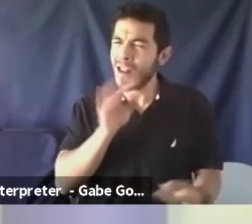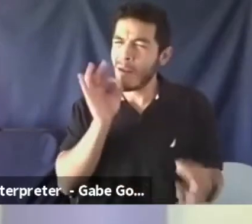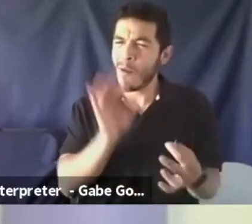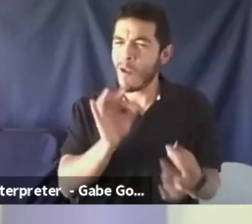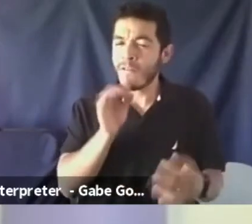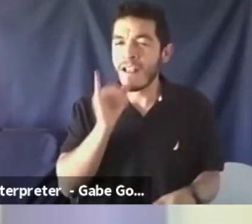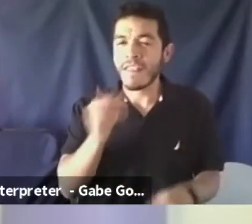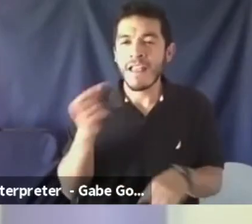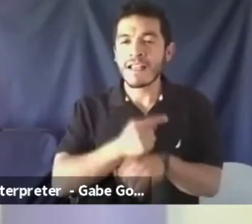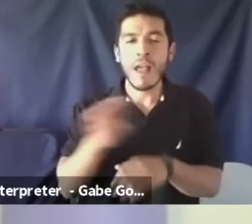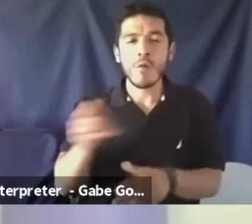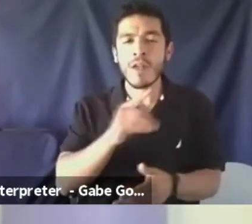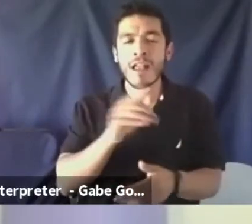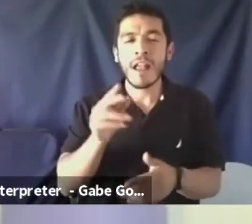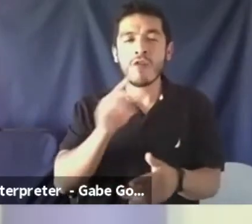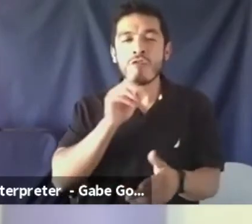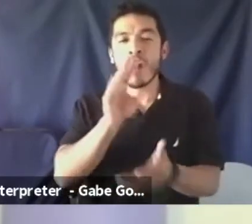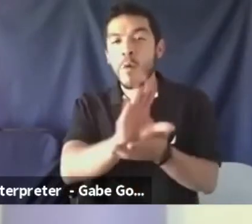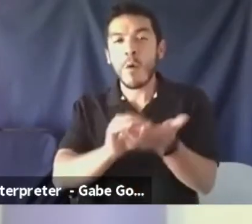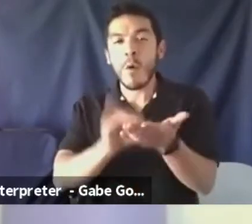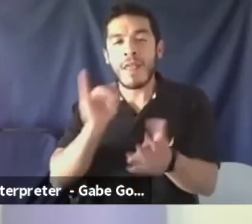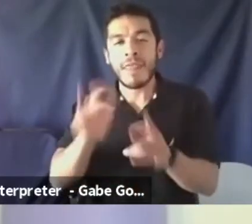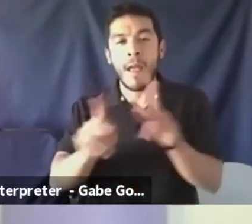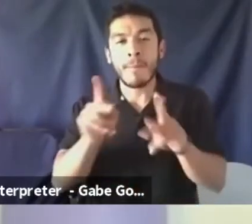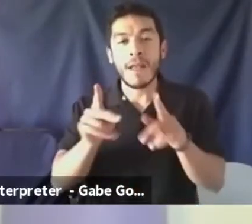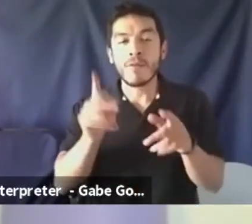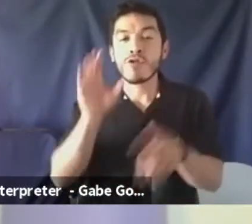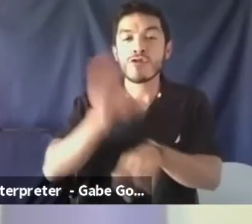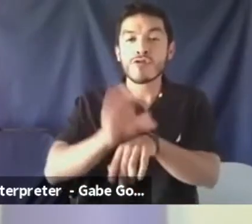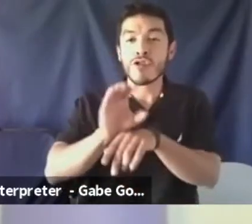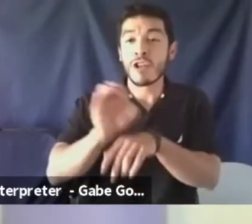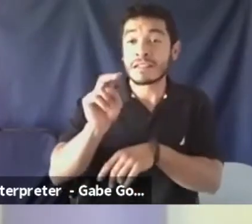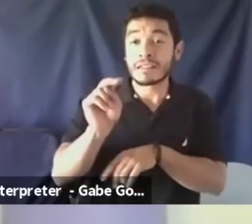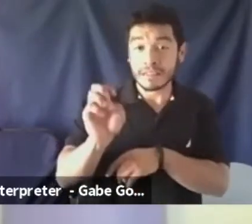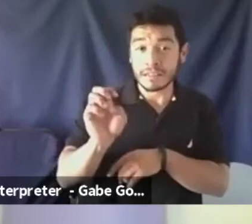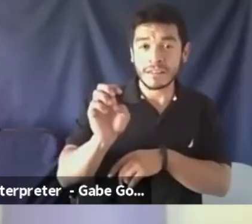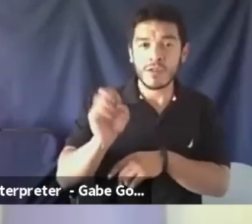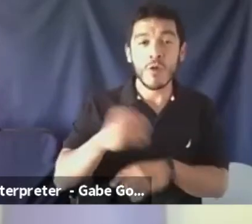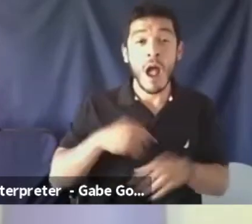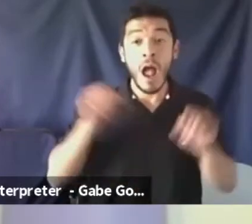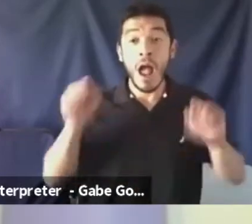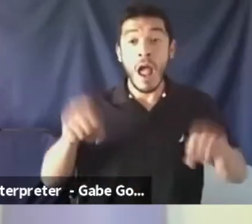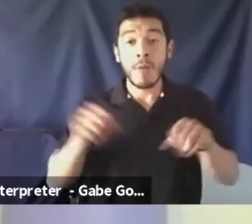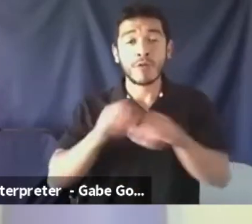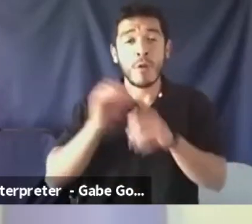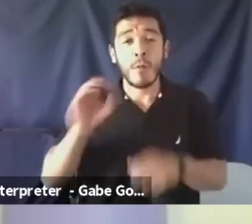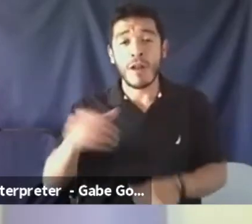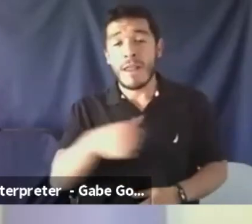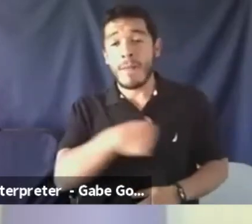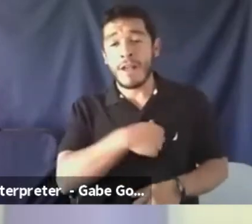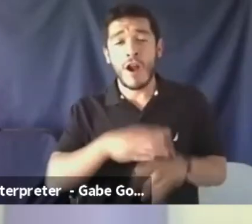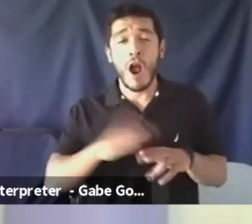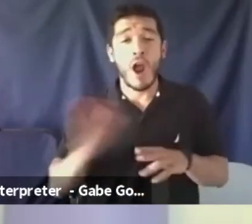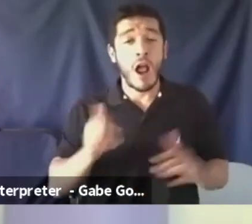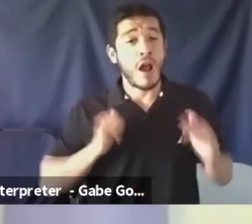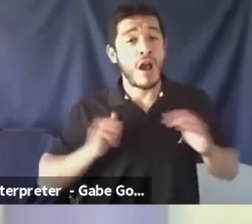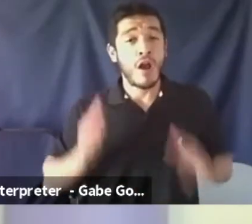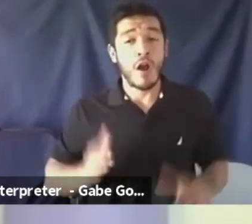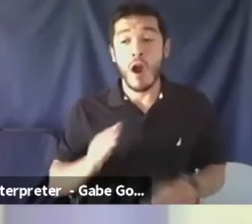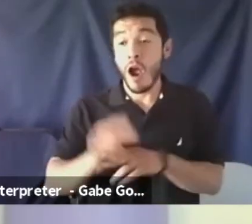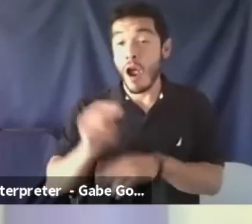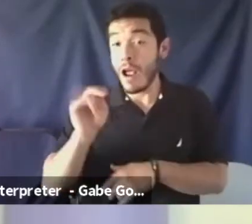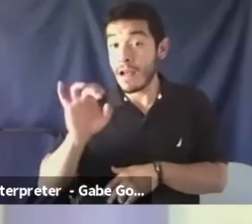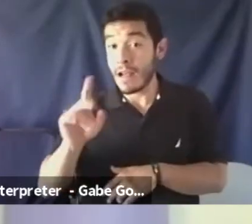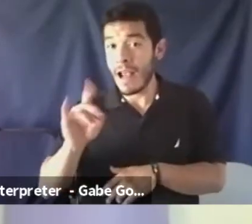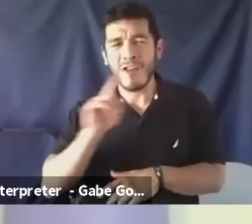big People's Church scene. So I was able to put, the pins on our actor, on Nick. And it was just such a